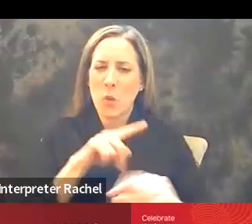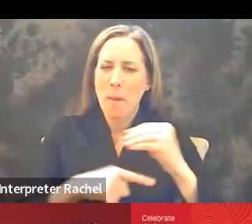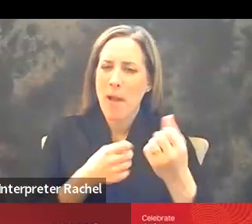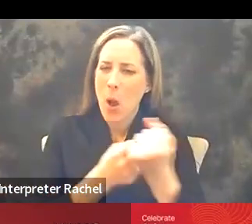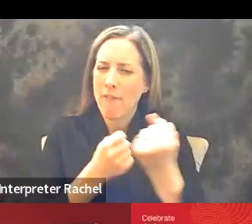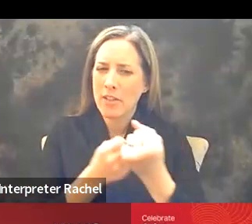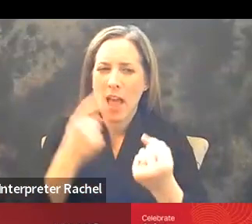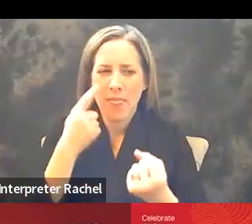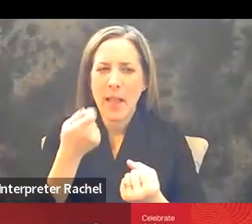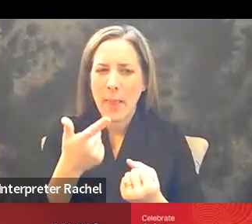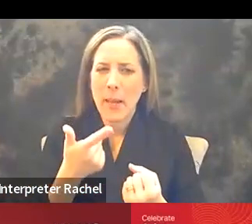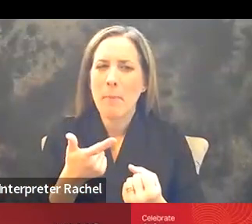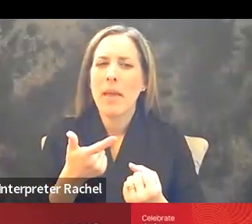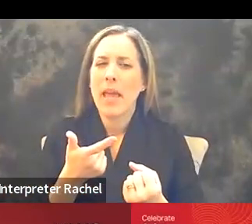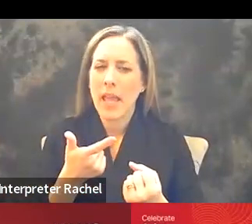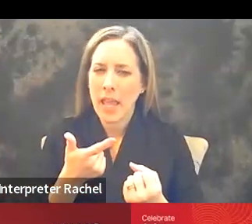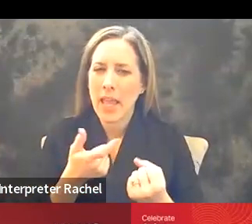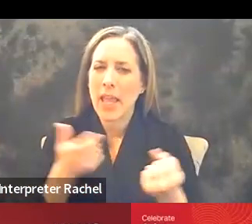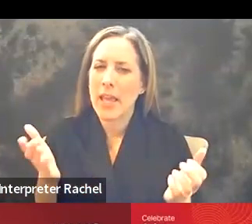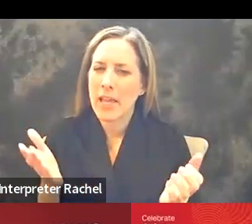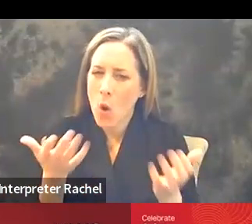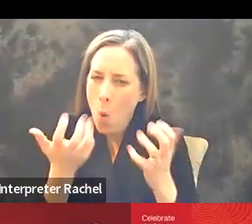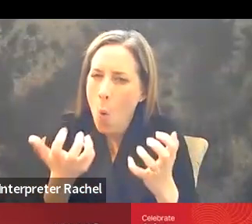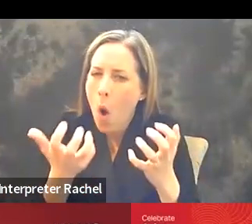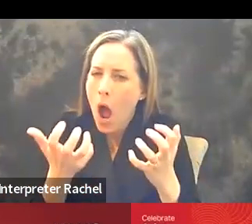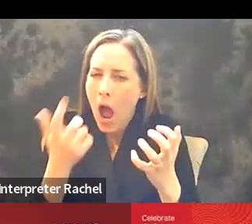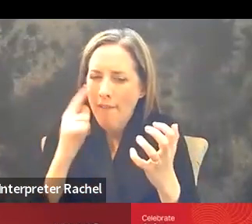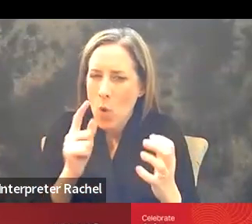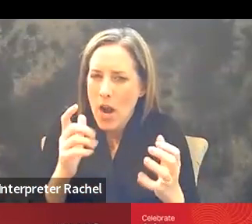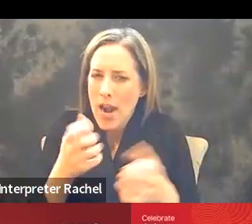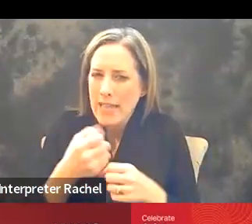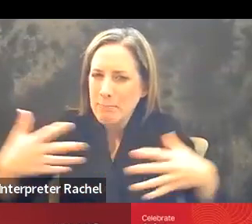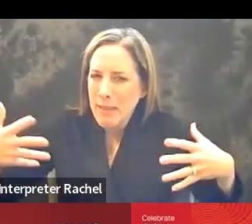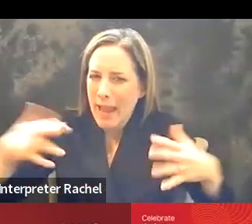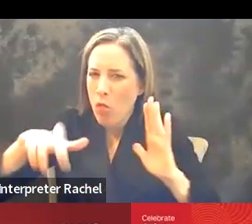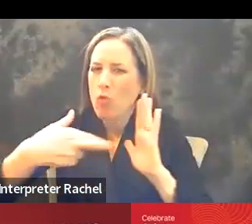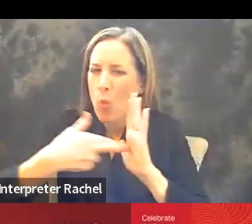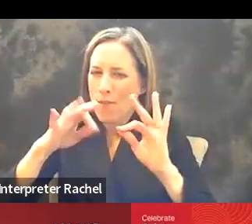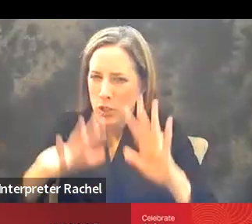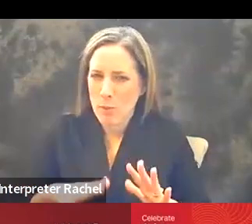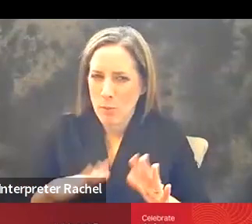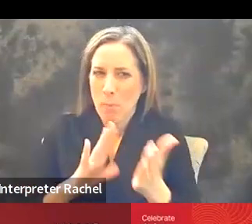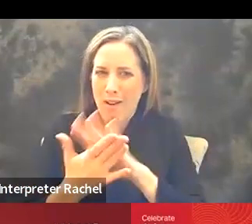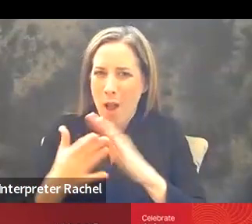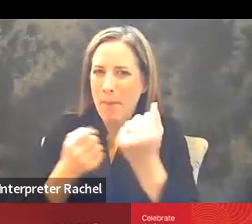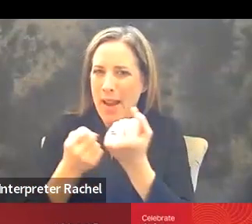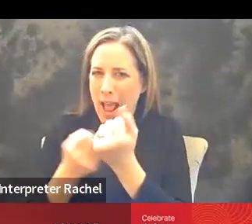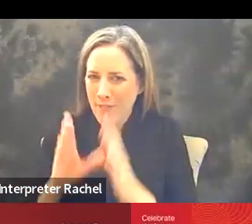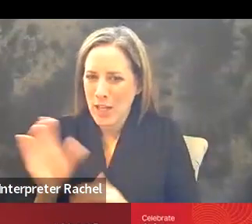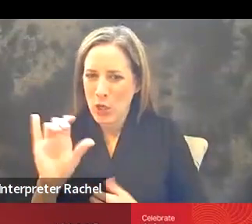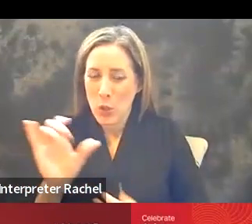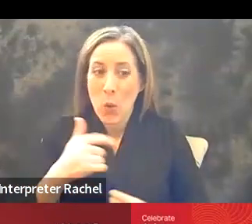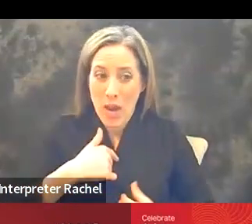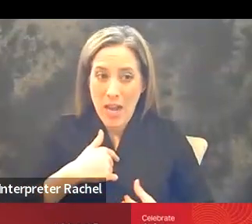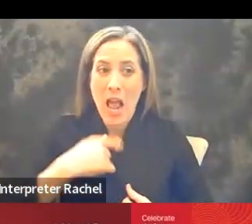a push to expand the role of the interpreter. And I even have modified that thinking myself. I do